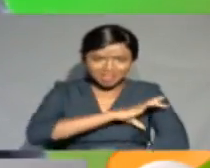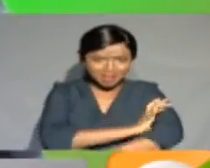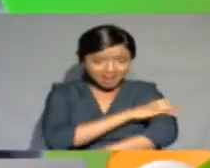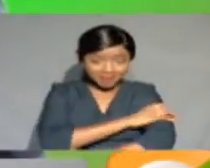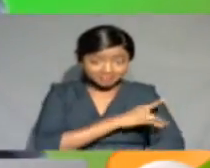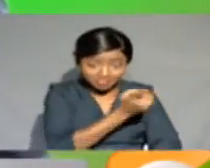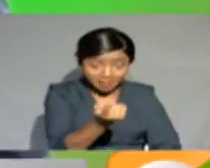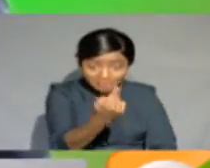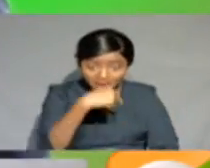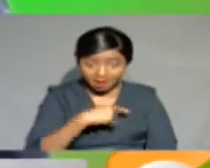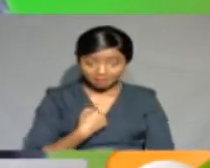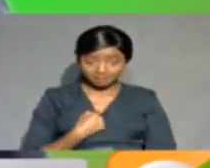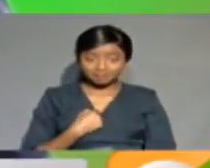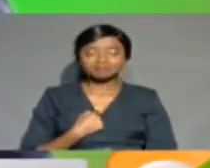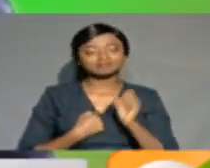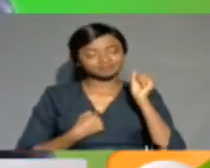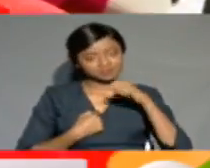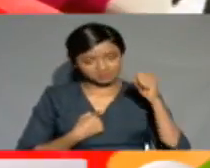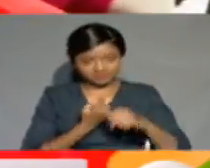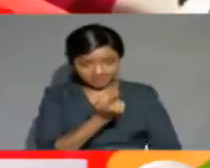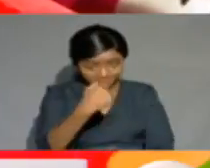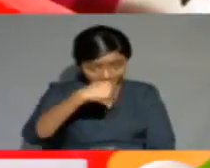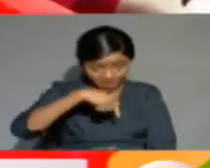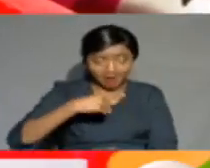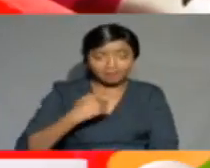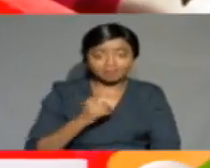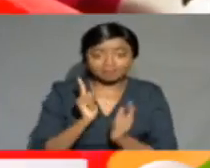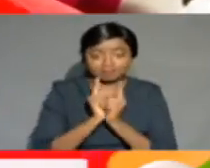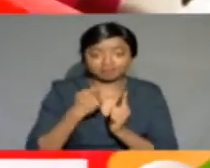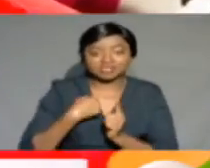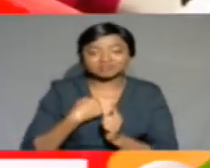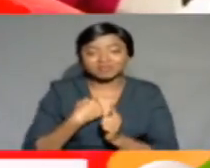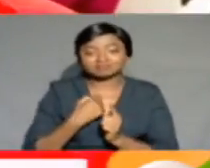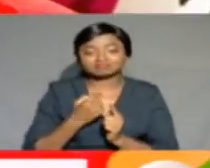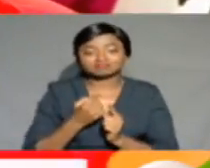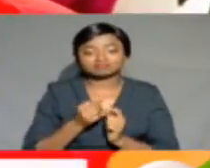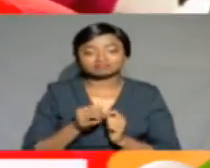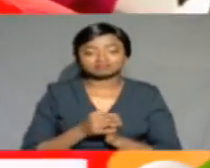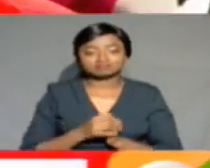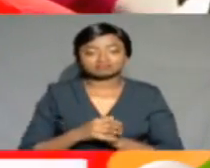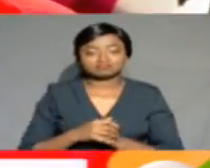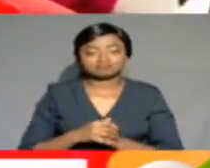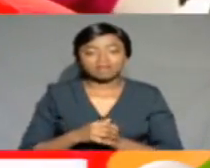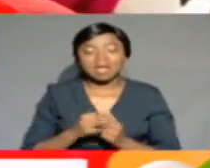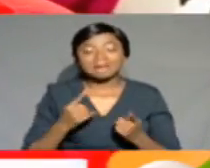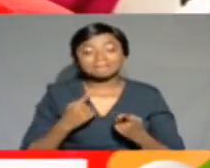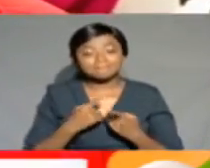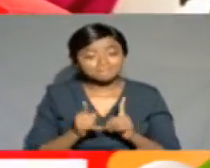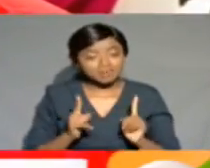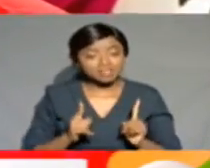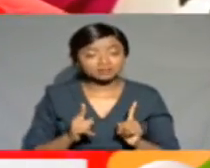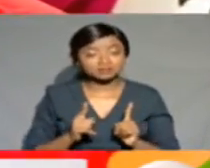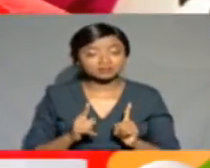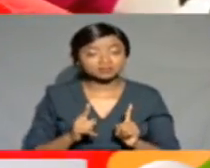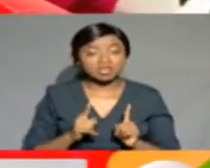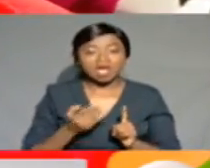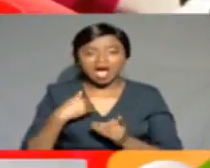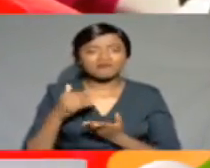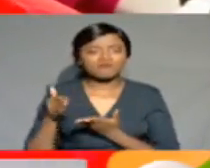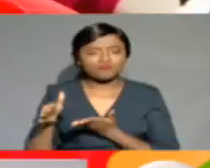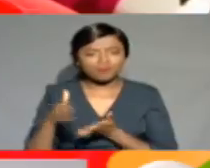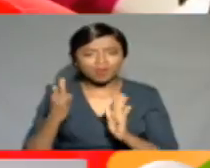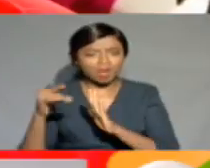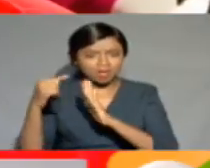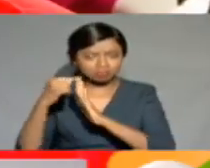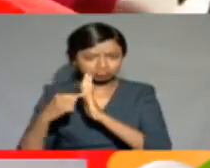Did they come to you? Yes. In most cases, they do come to the school captain, right? But there are measures put in place whereby,